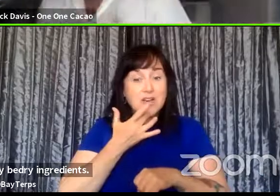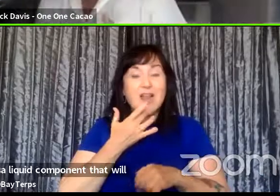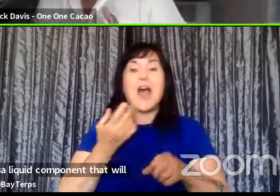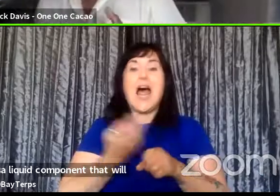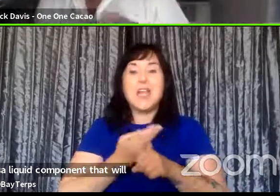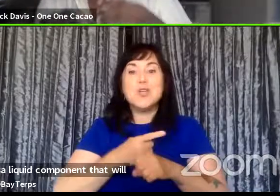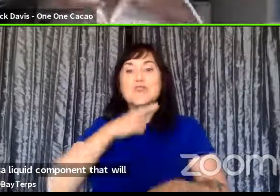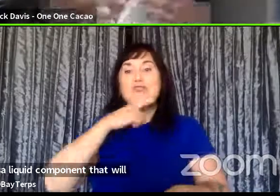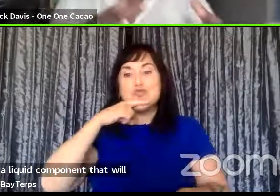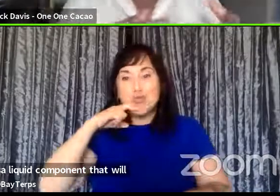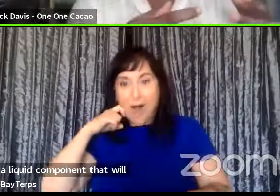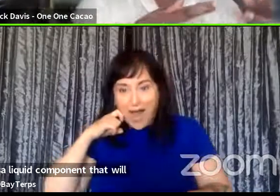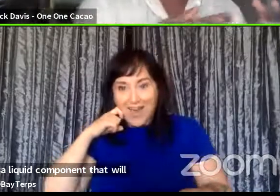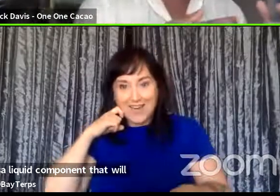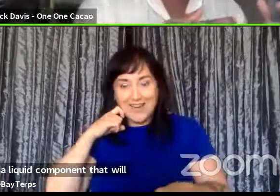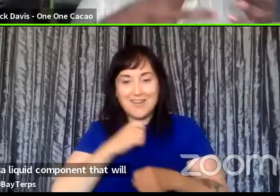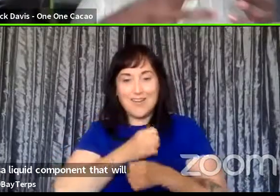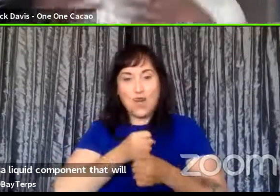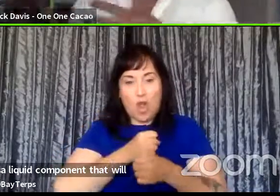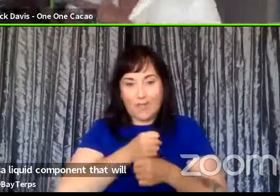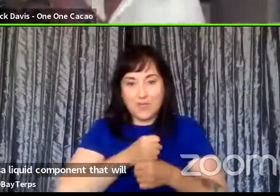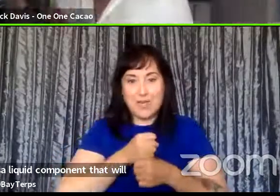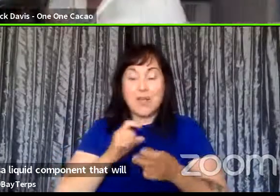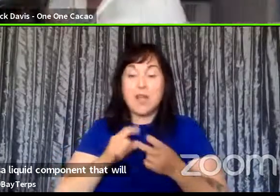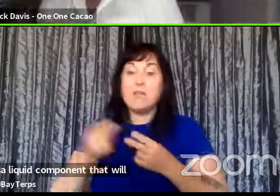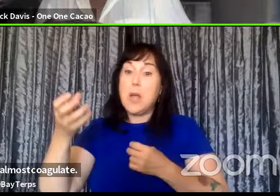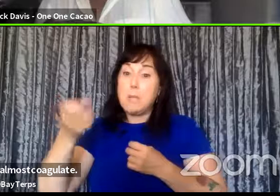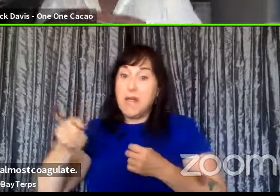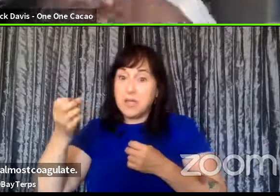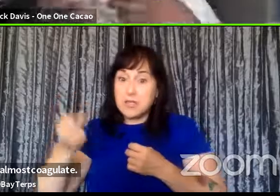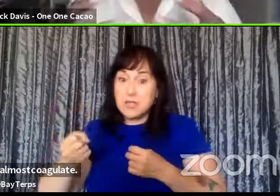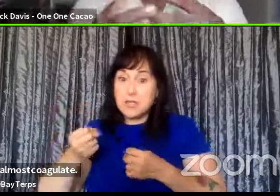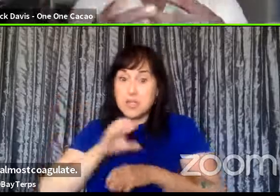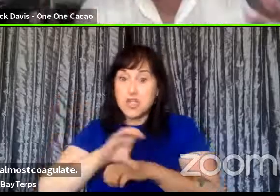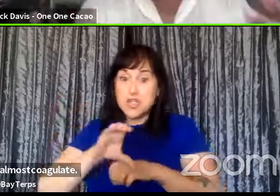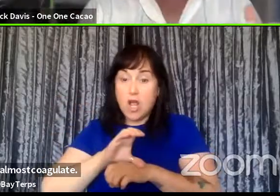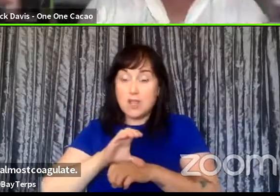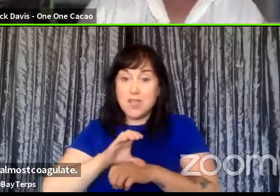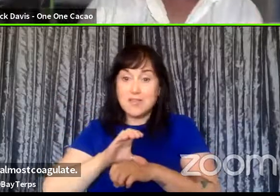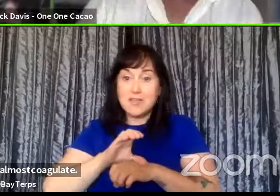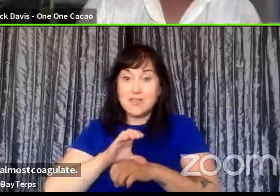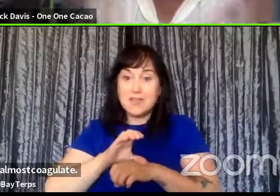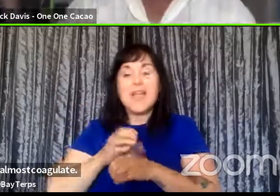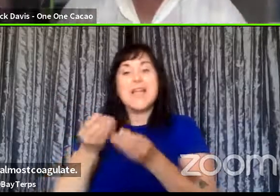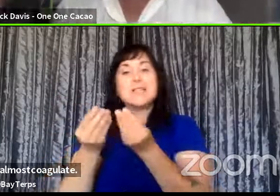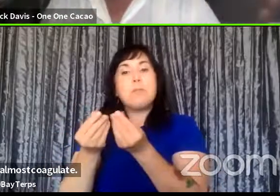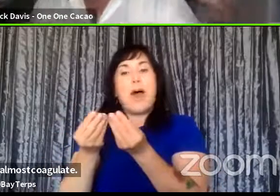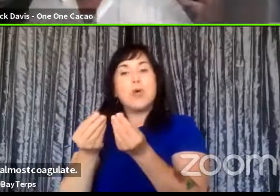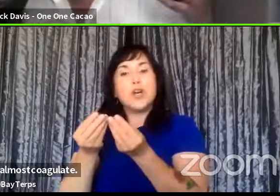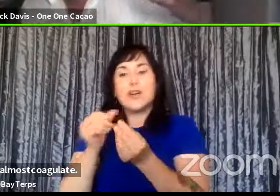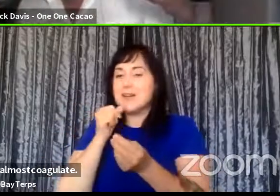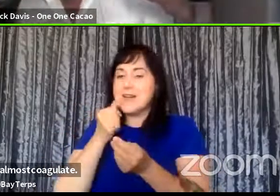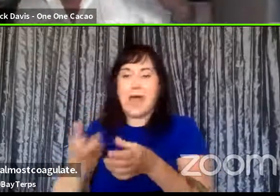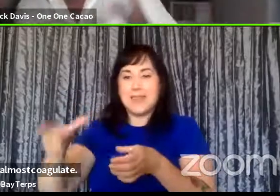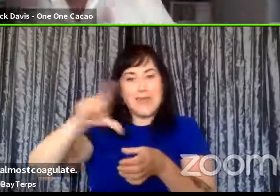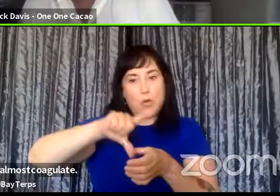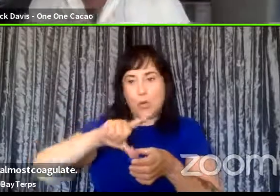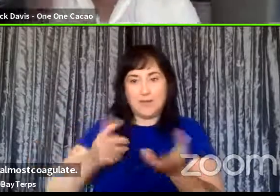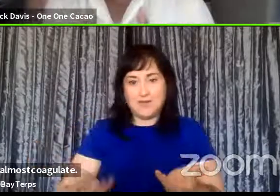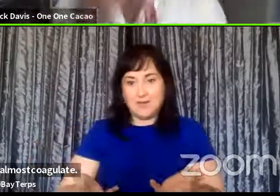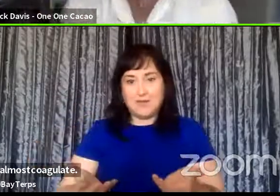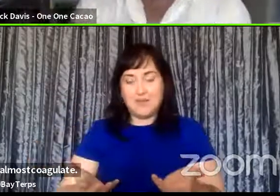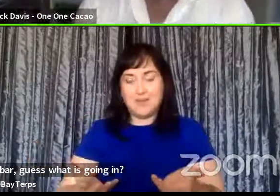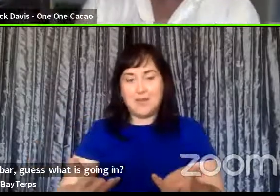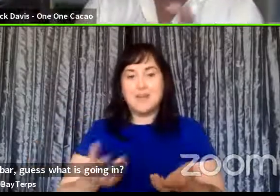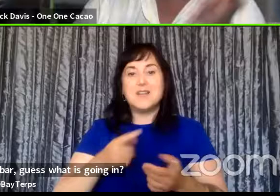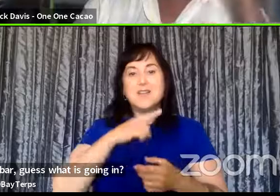coffee. Okay, if you're making a milk chocolate bar, milk chocolate, the milk which goes into milk chocolate is a powder. Simple as. So dry ingredients,